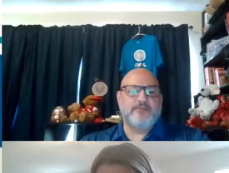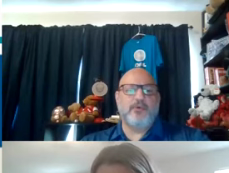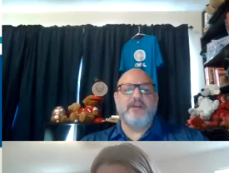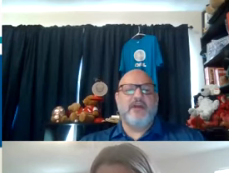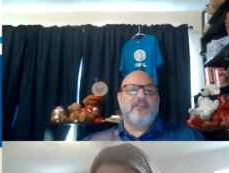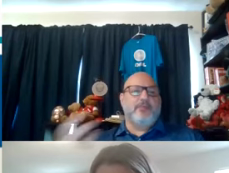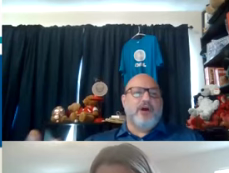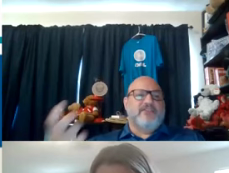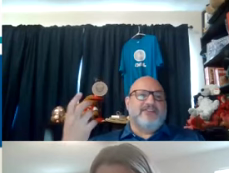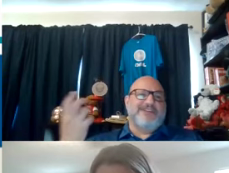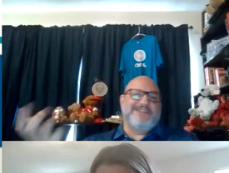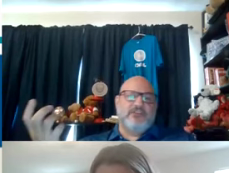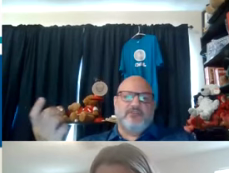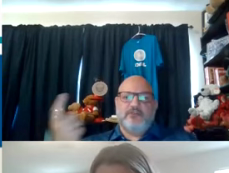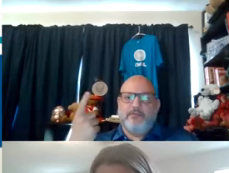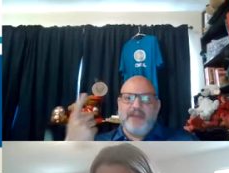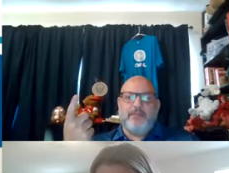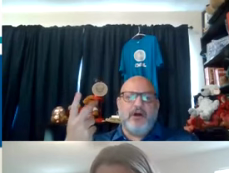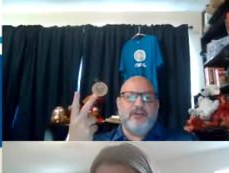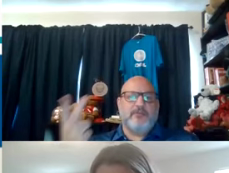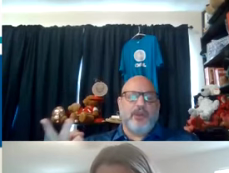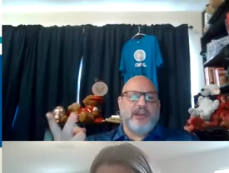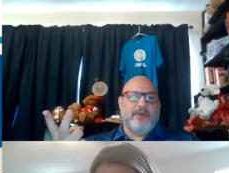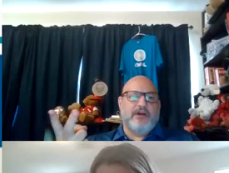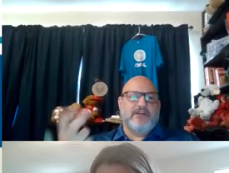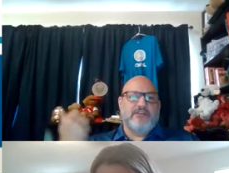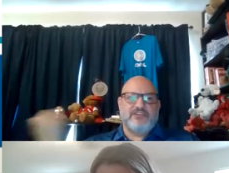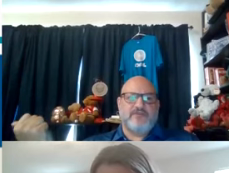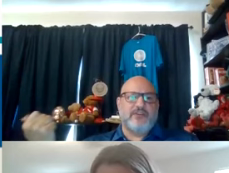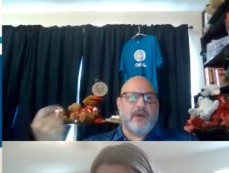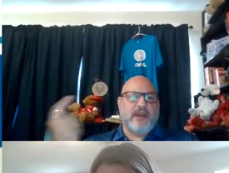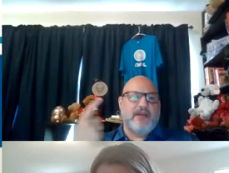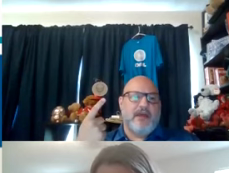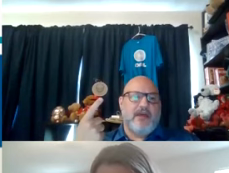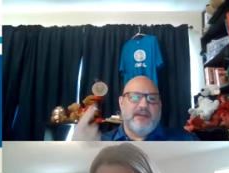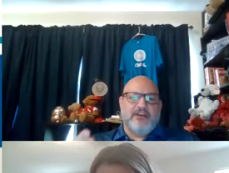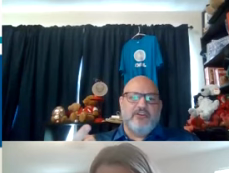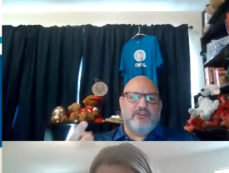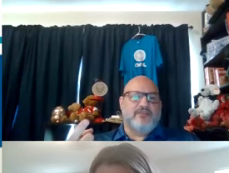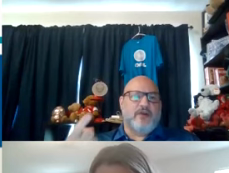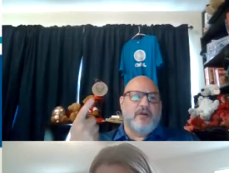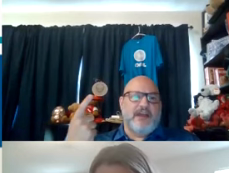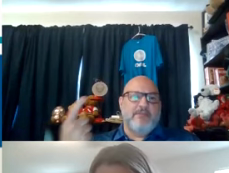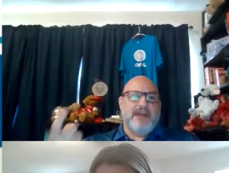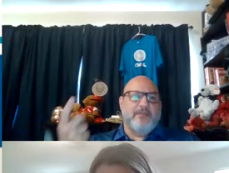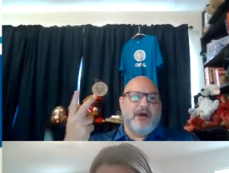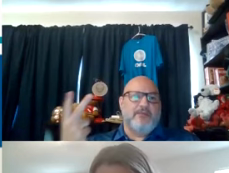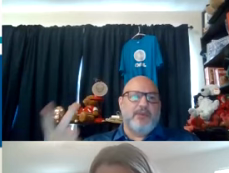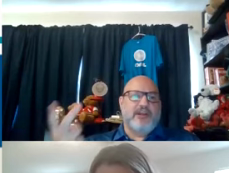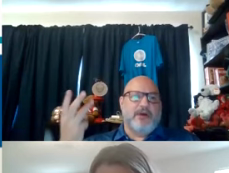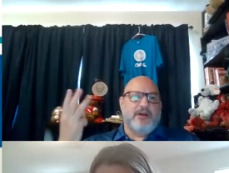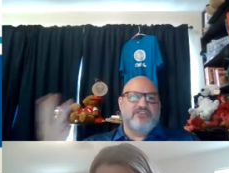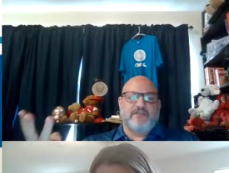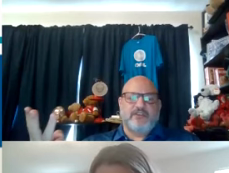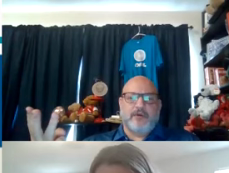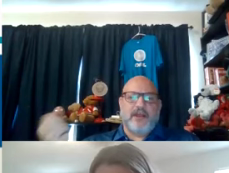And at this point, the process continues. Make a bond, break a bond, shift to the right. Get a new transfer RNA. Make a bond,